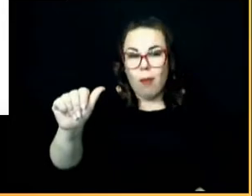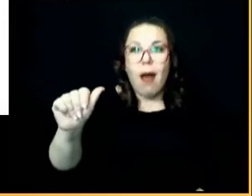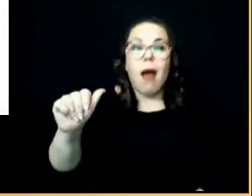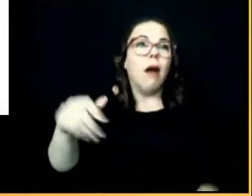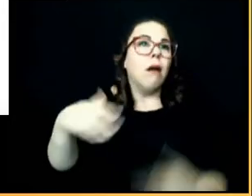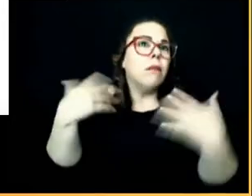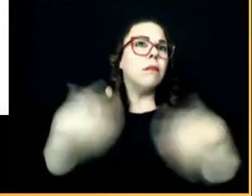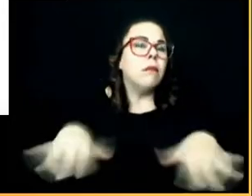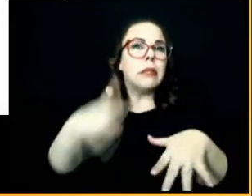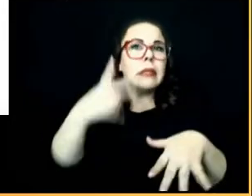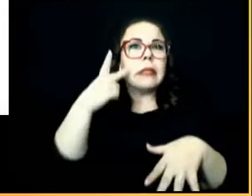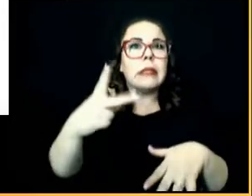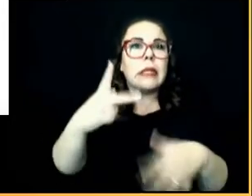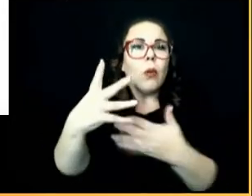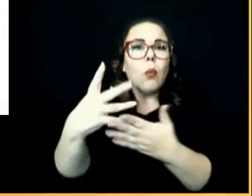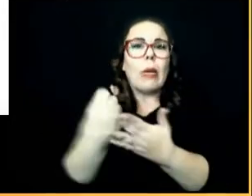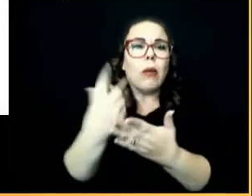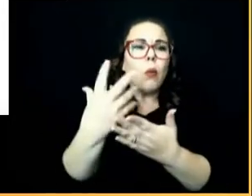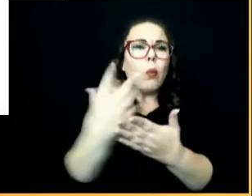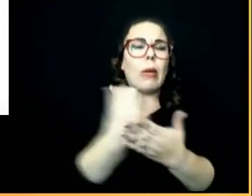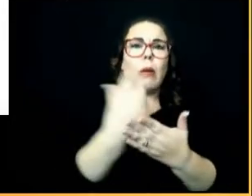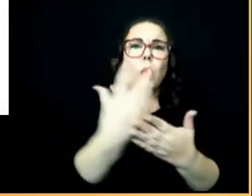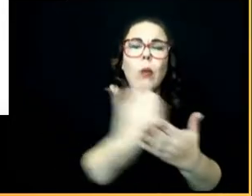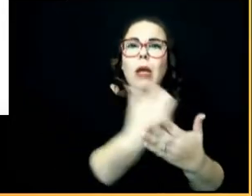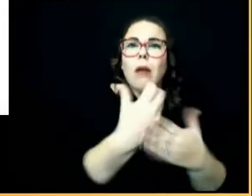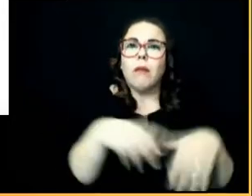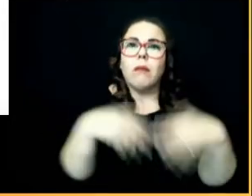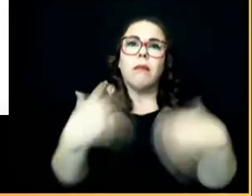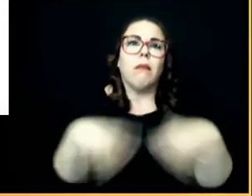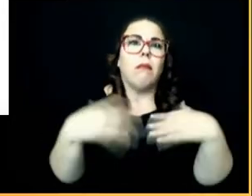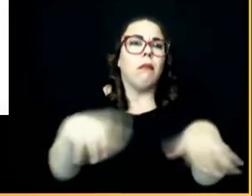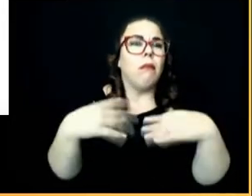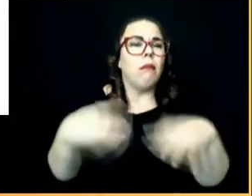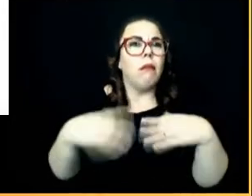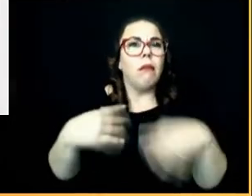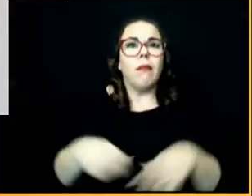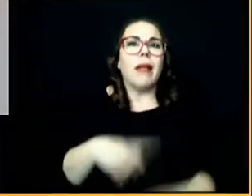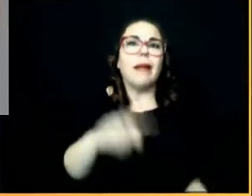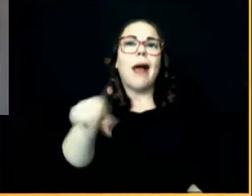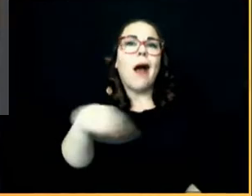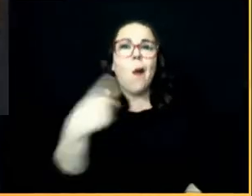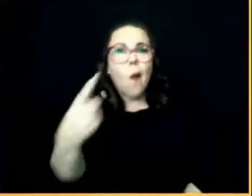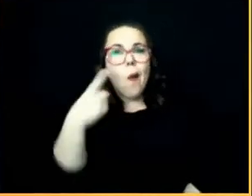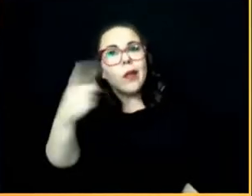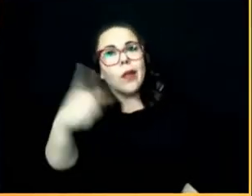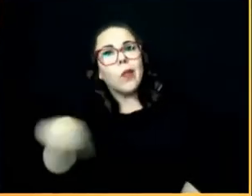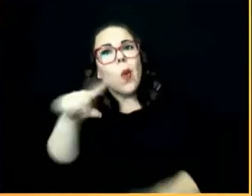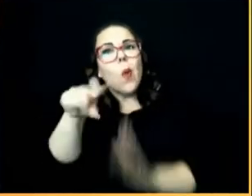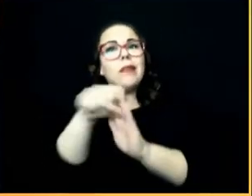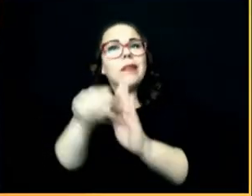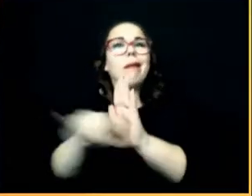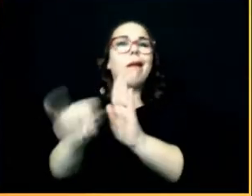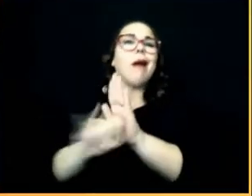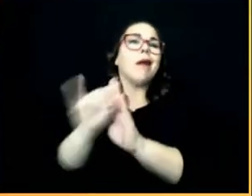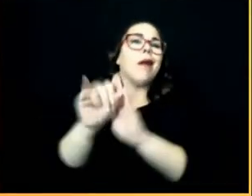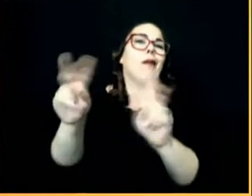legislatures nationwide, not just in the expected places, you know, the blue states, but in places like Kansas and Oklahoma